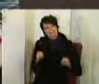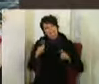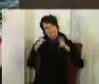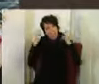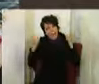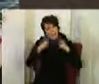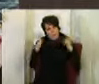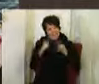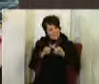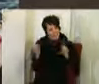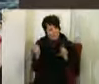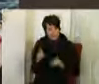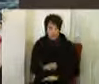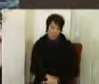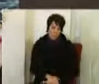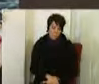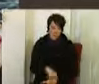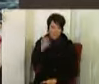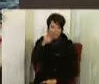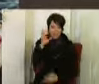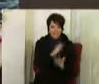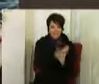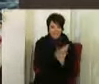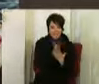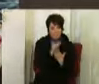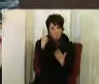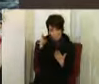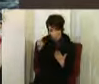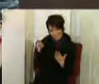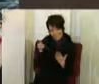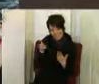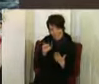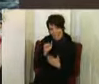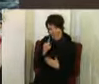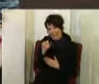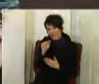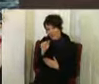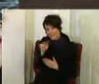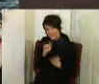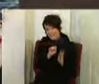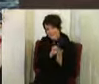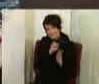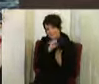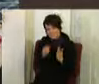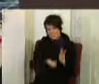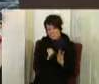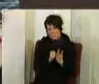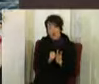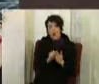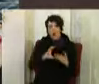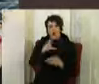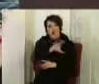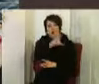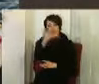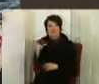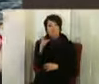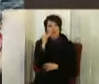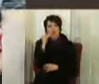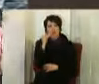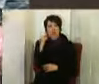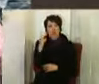differently. And so our sermon series for this Advent series is Christmas Through Many Eyes, and looking at Christmas through